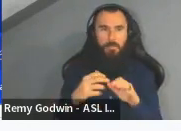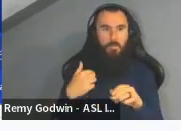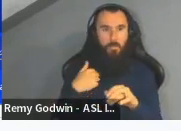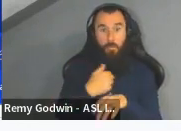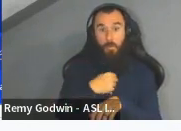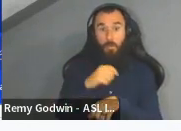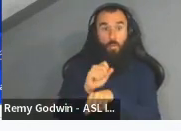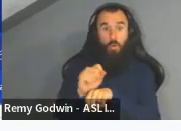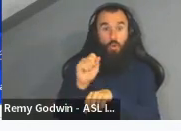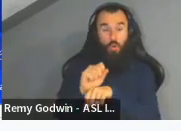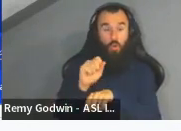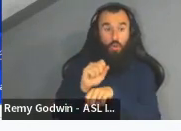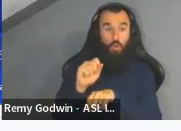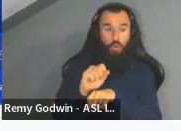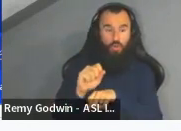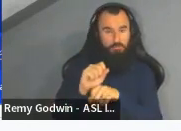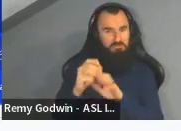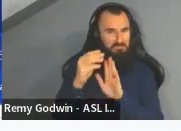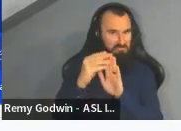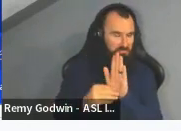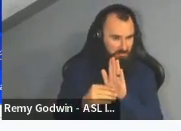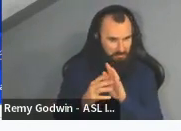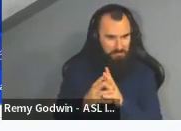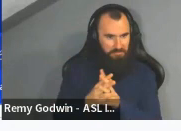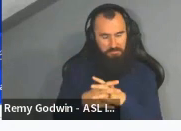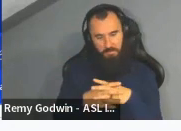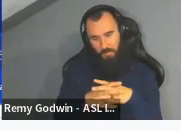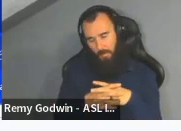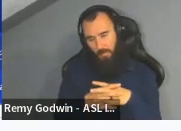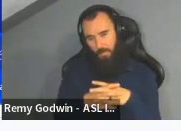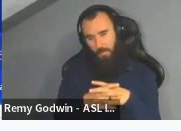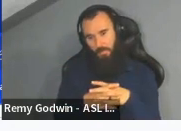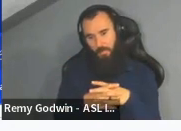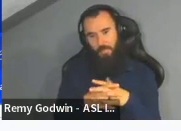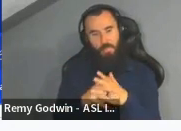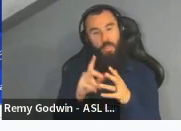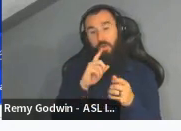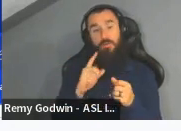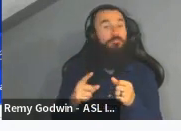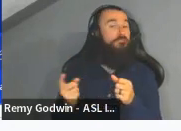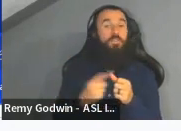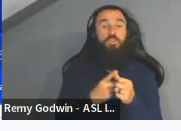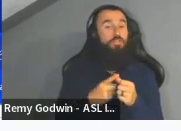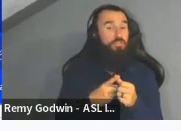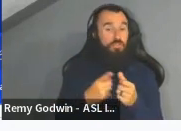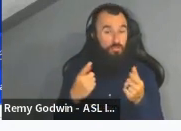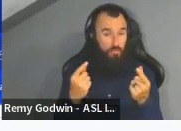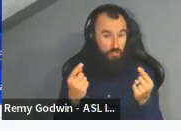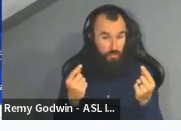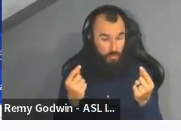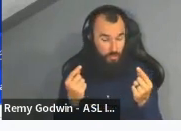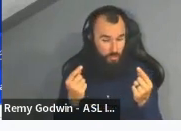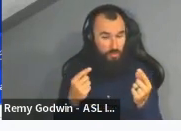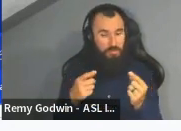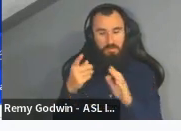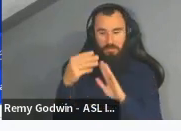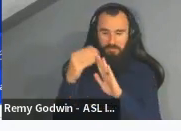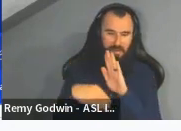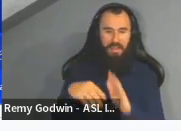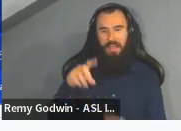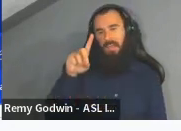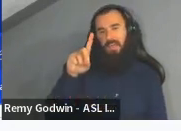on. So the first thing you're going to want to do is fill out the date